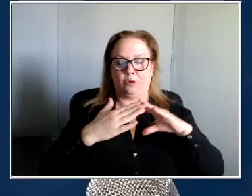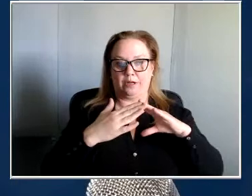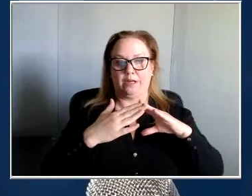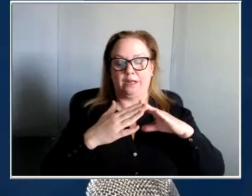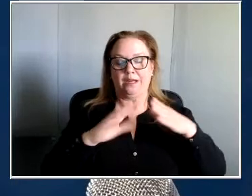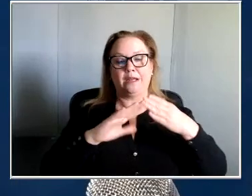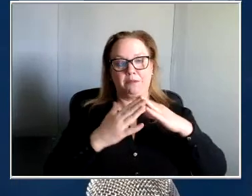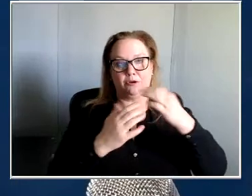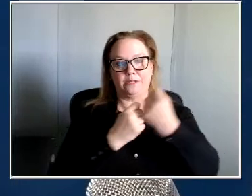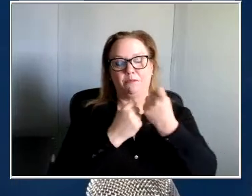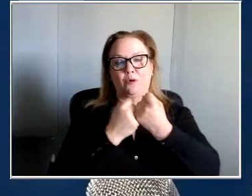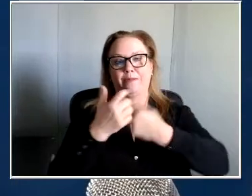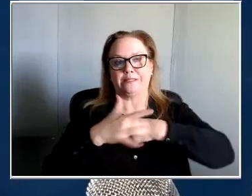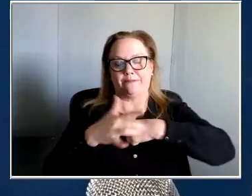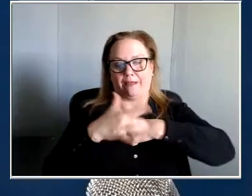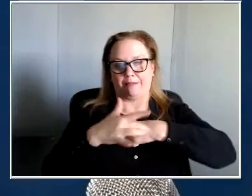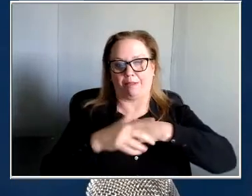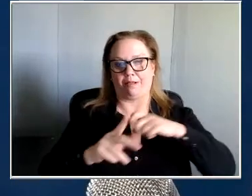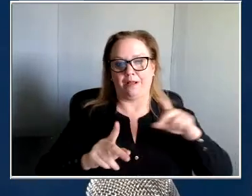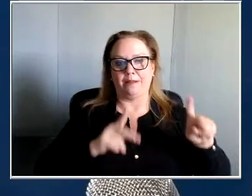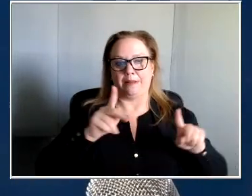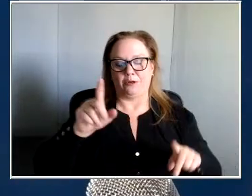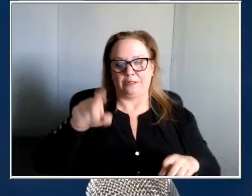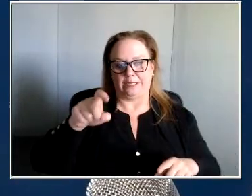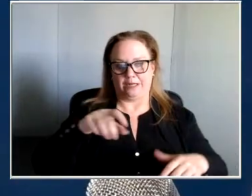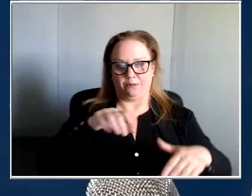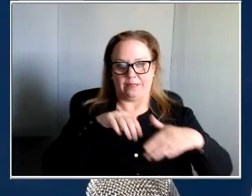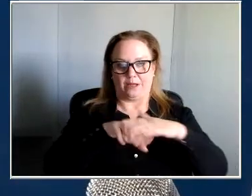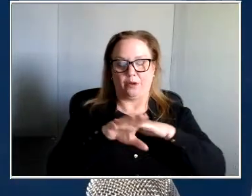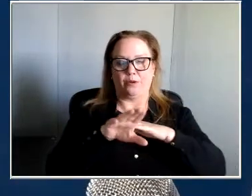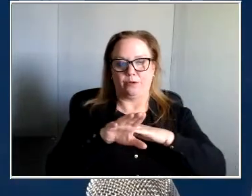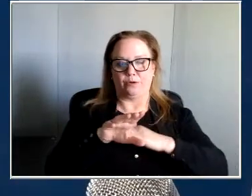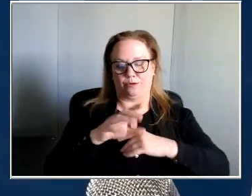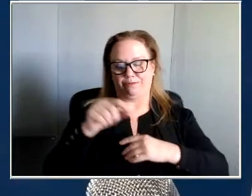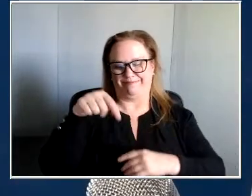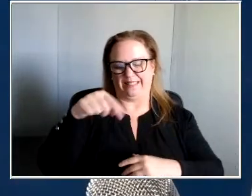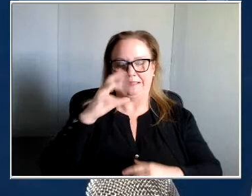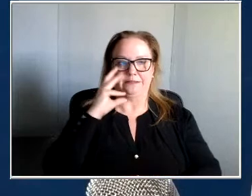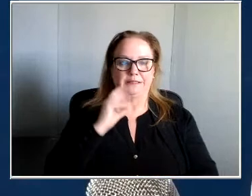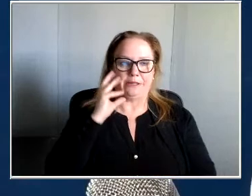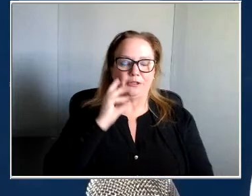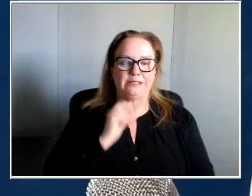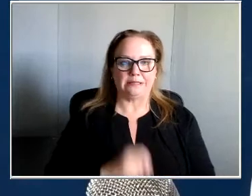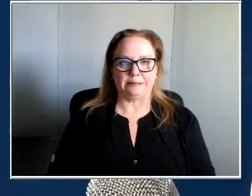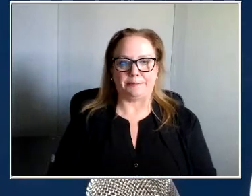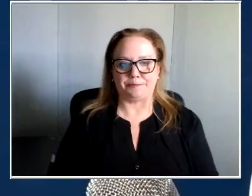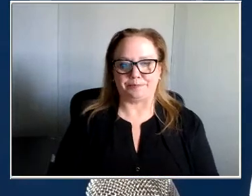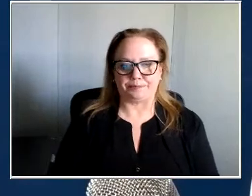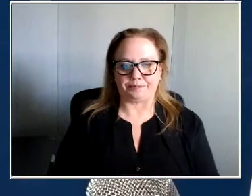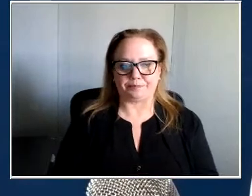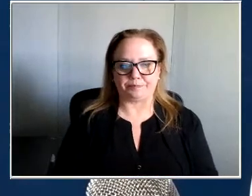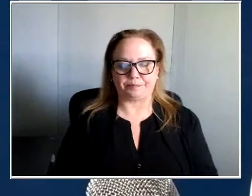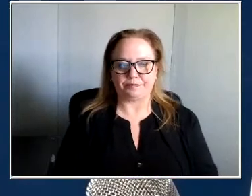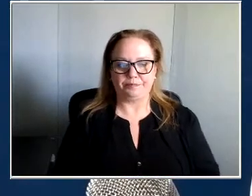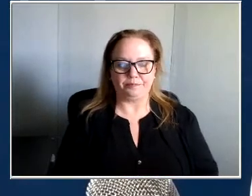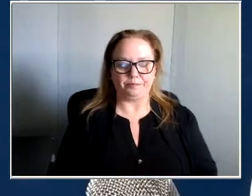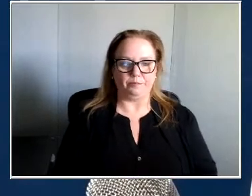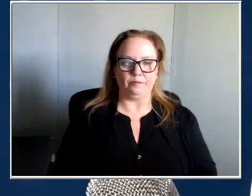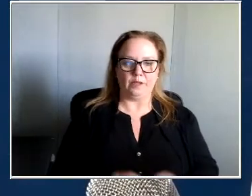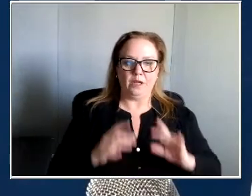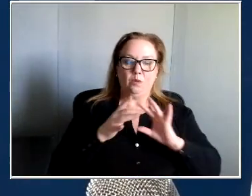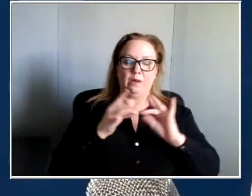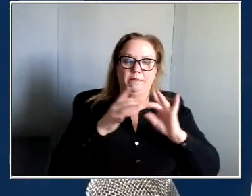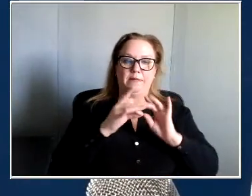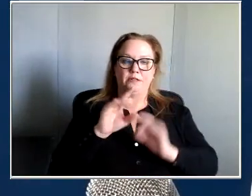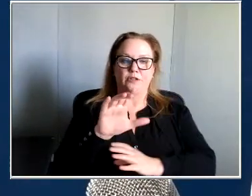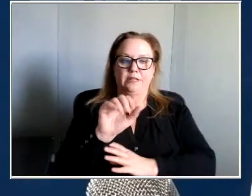that's out there that people will need when they go through times like this. So thank you for that. We mentioned that cancer touches